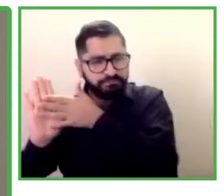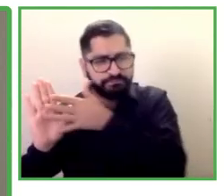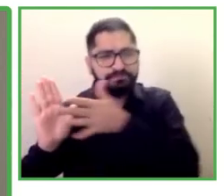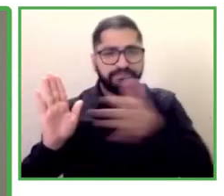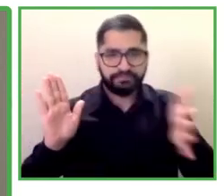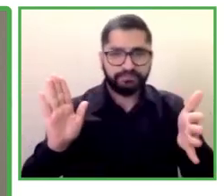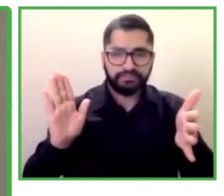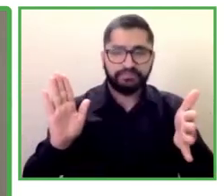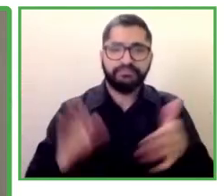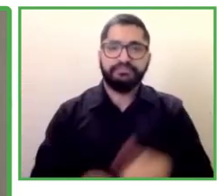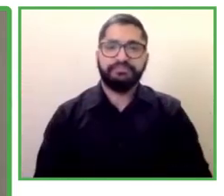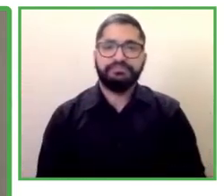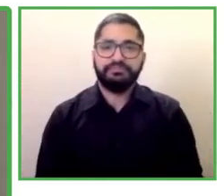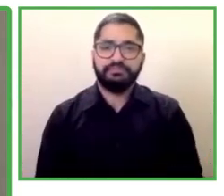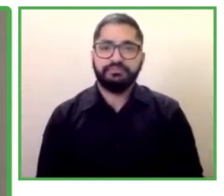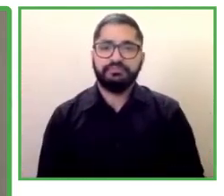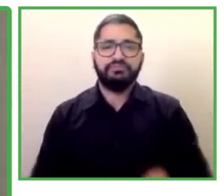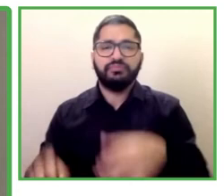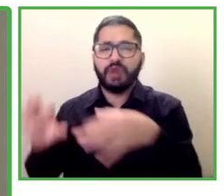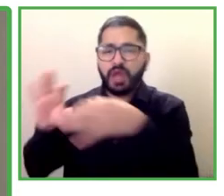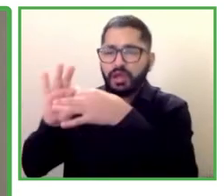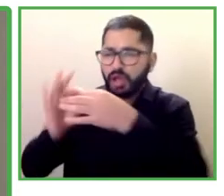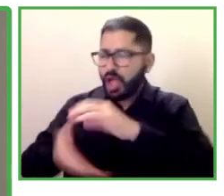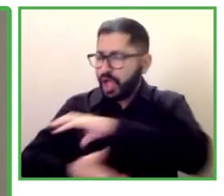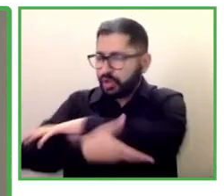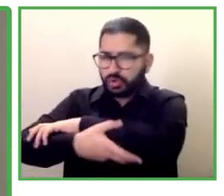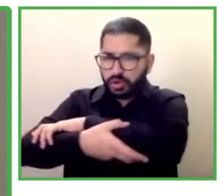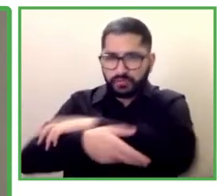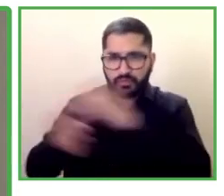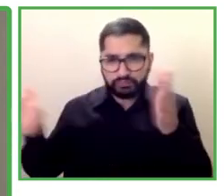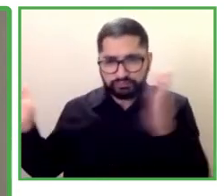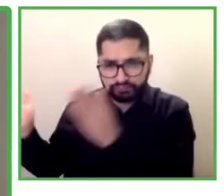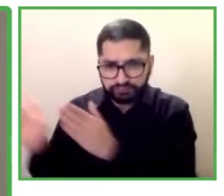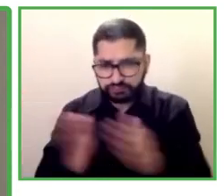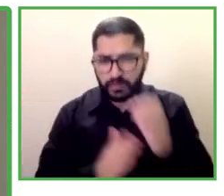Ibero-American organization. So I think that she is a great